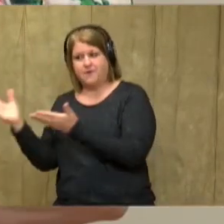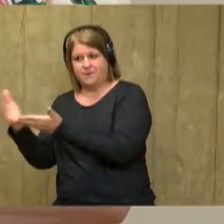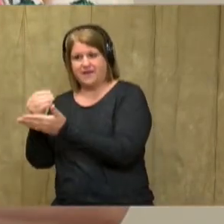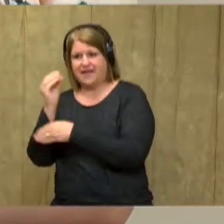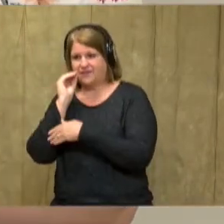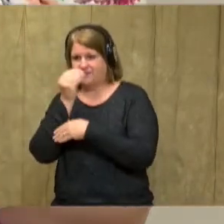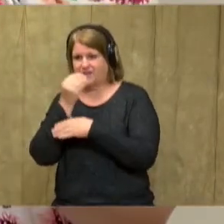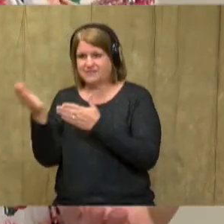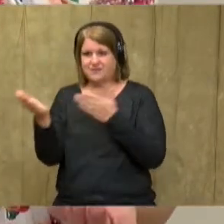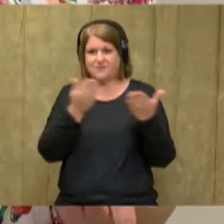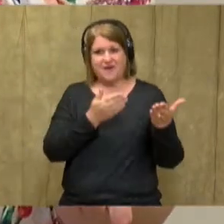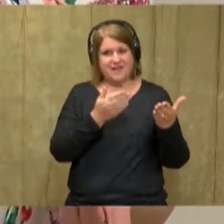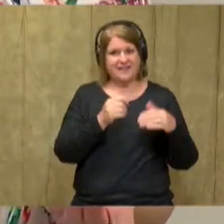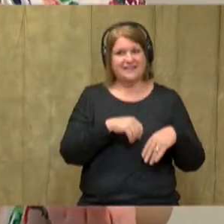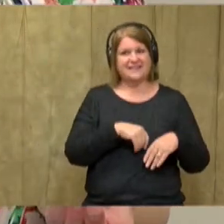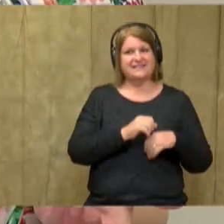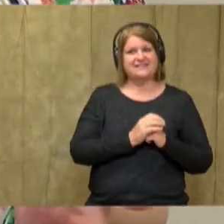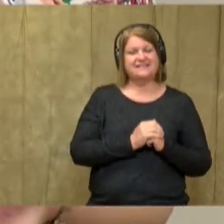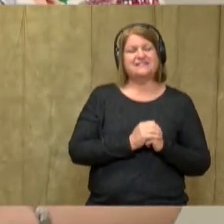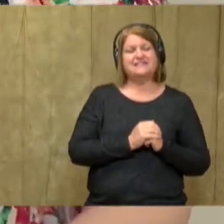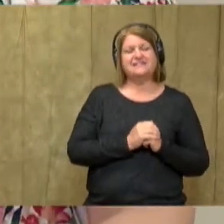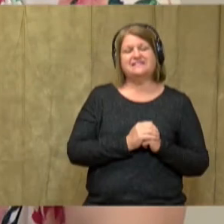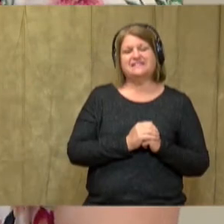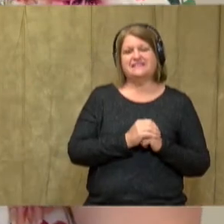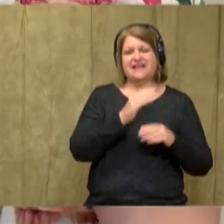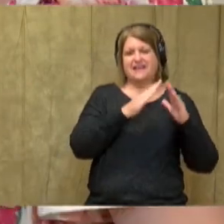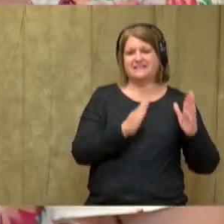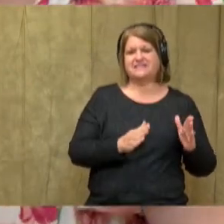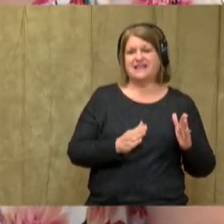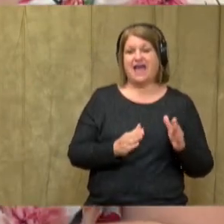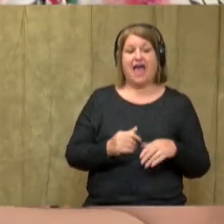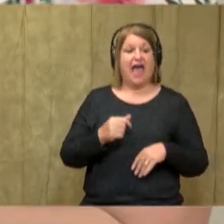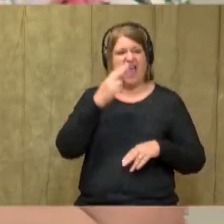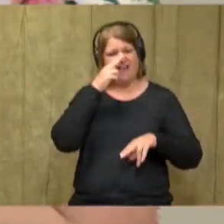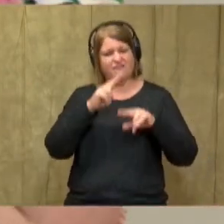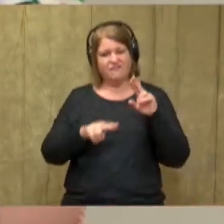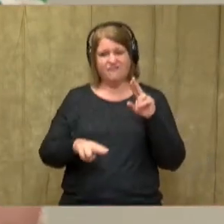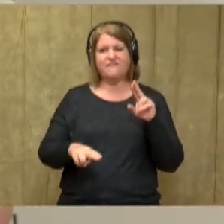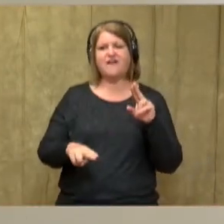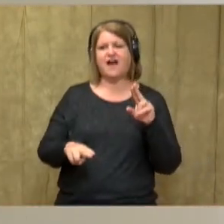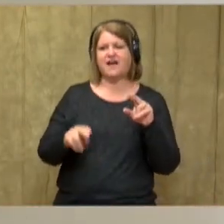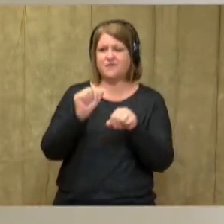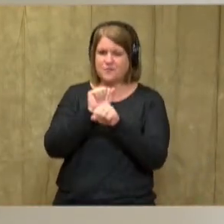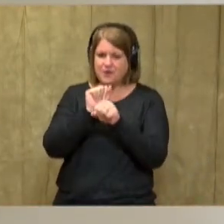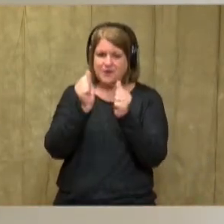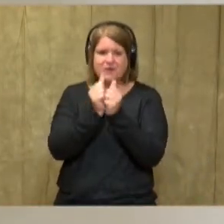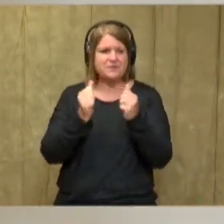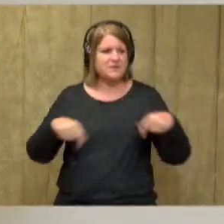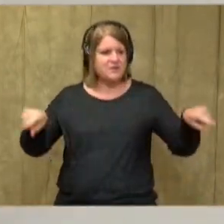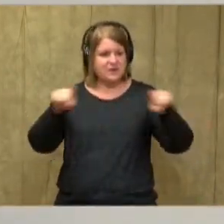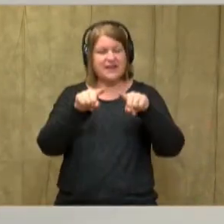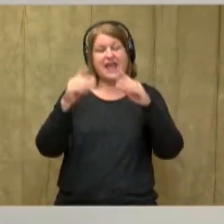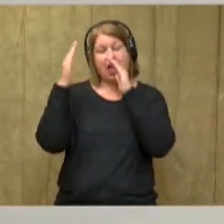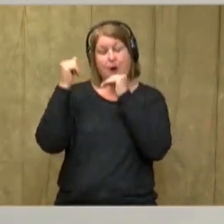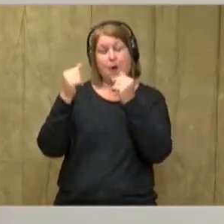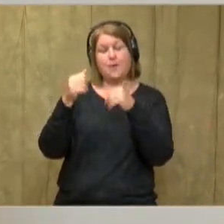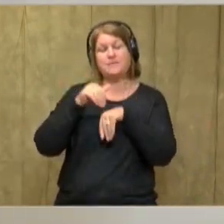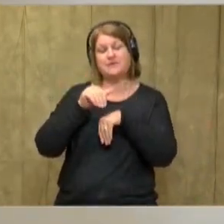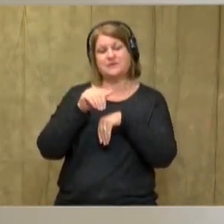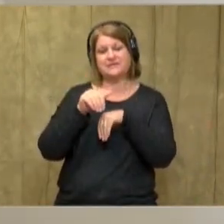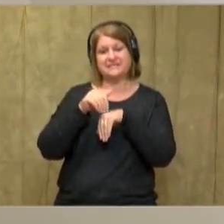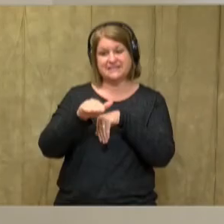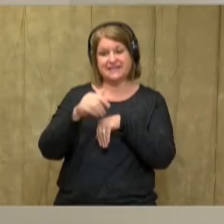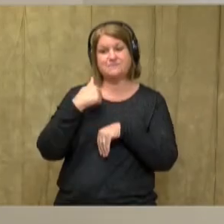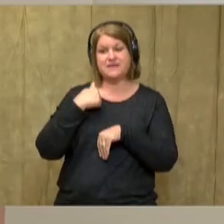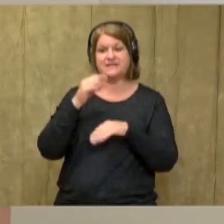with you guys today making a still life. I hope you will send me some pictures of your still life. And I hope you will display